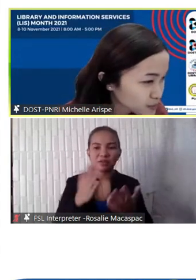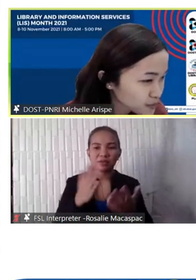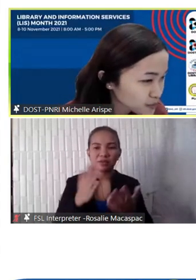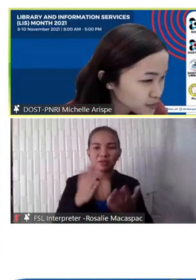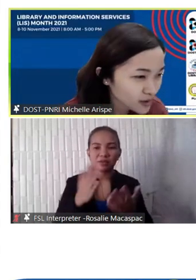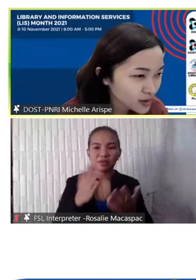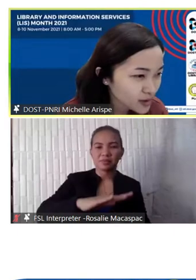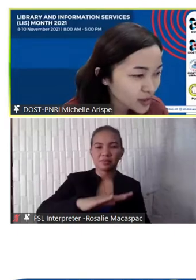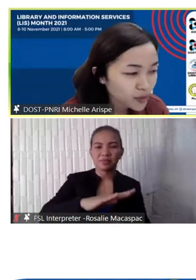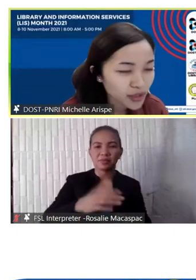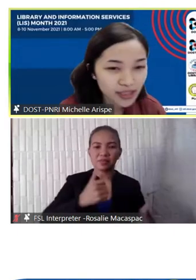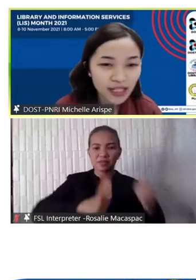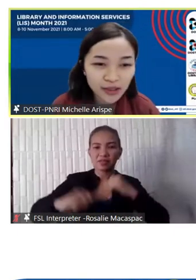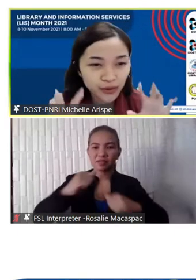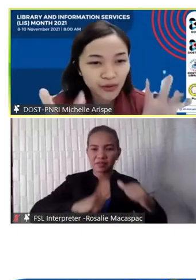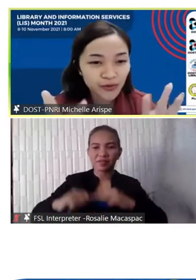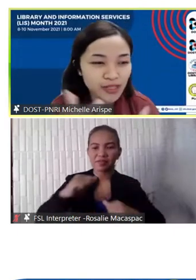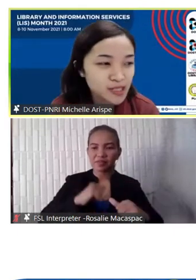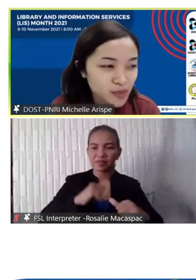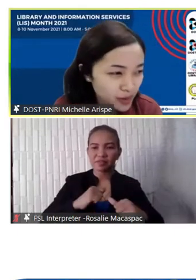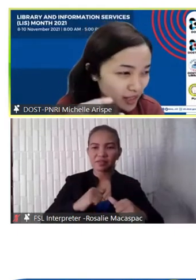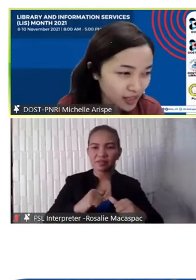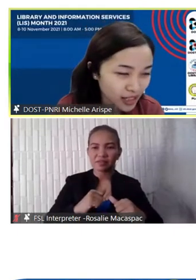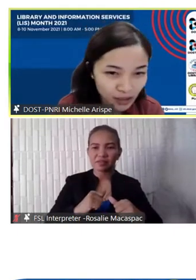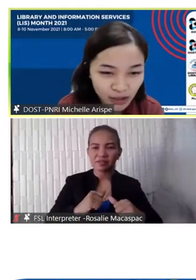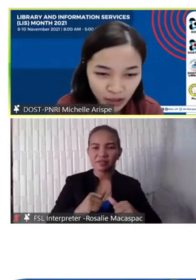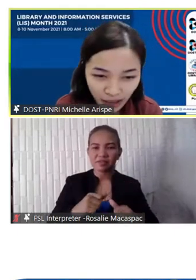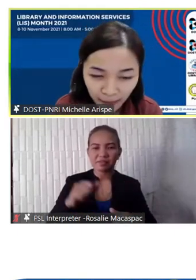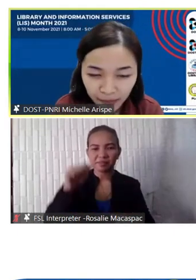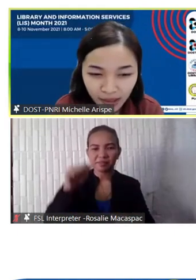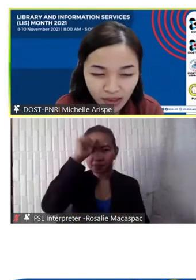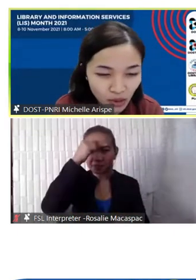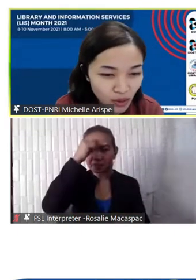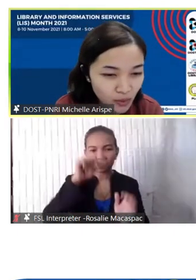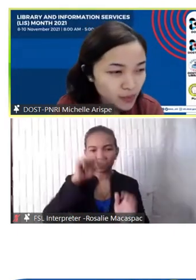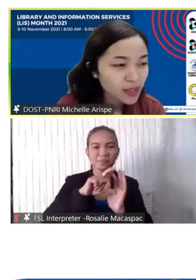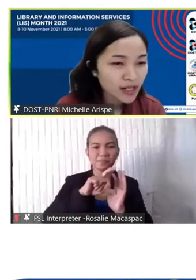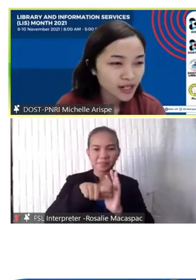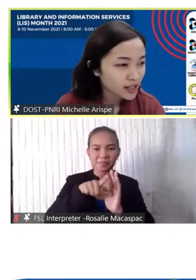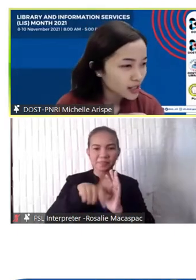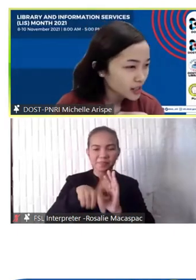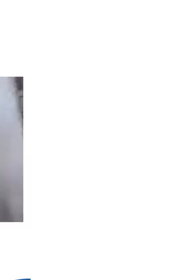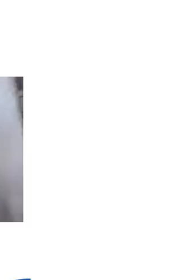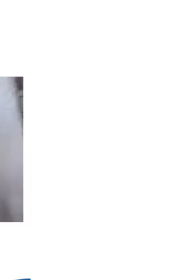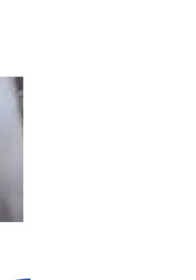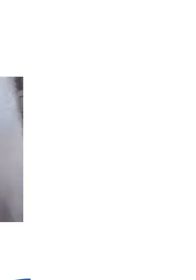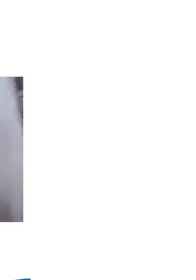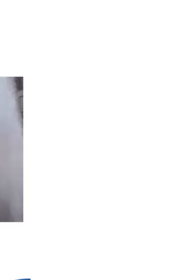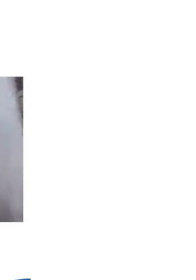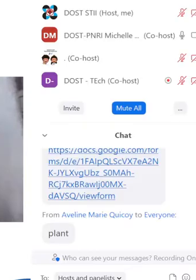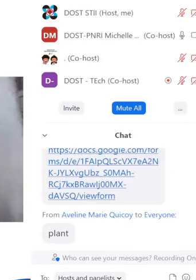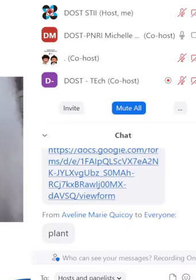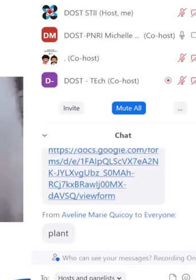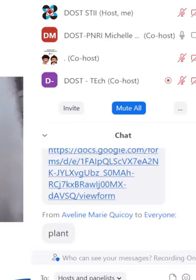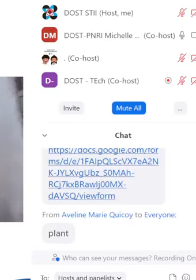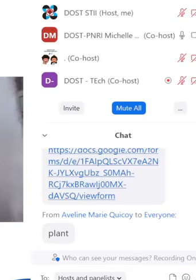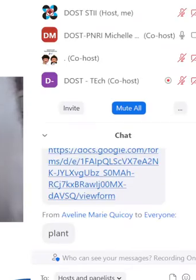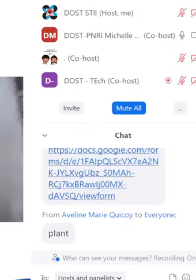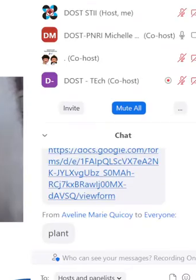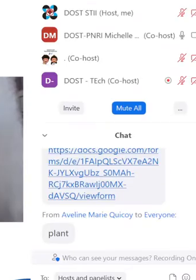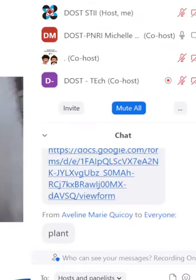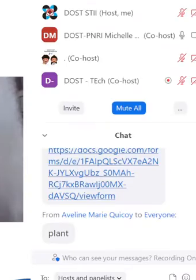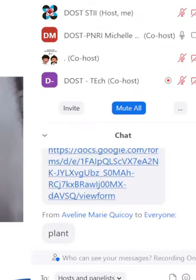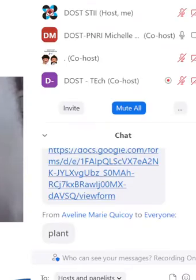this. We'll take note of this. Babalikan natin siya. So, may nagsasagot pa.